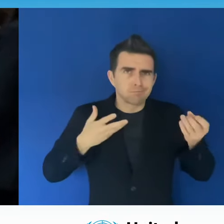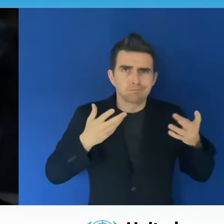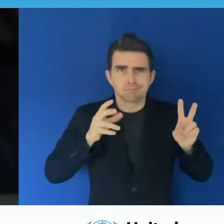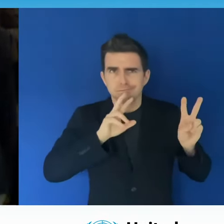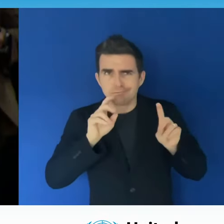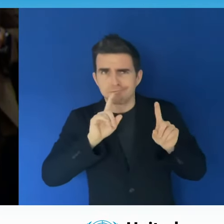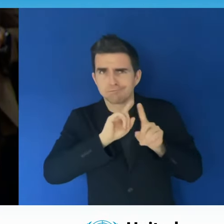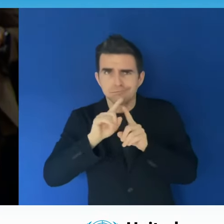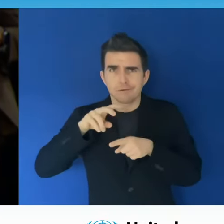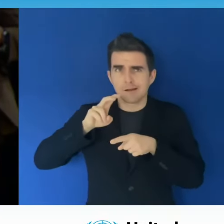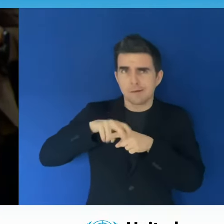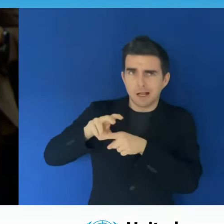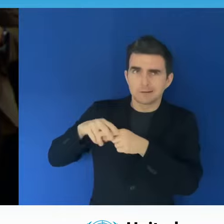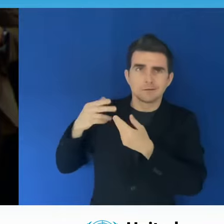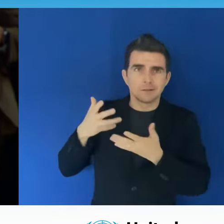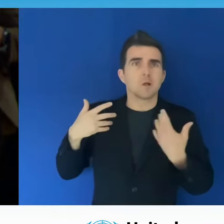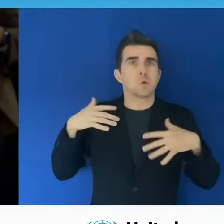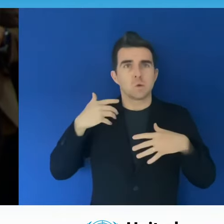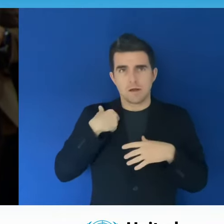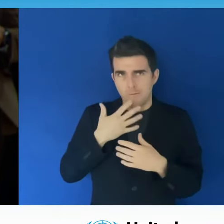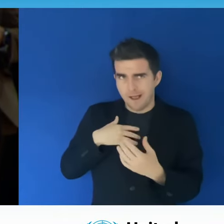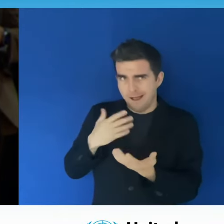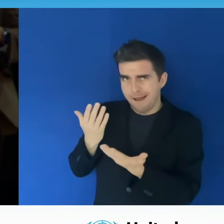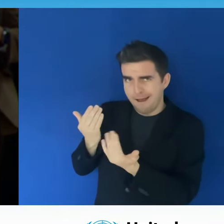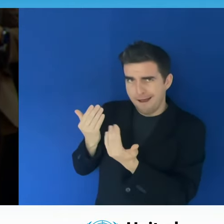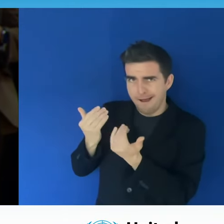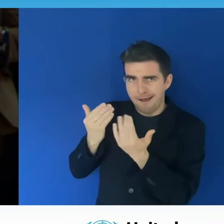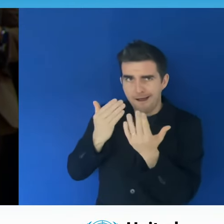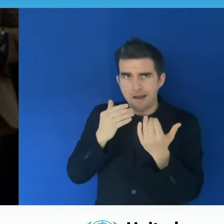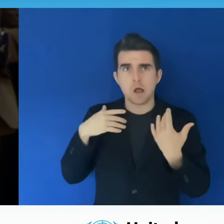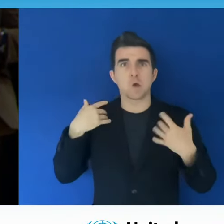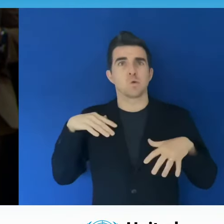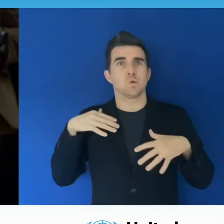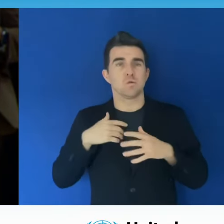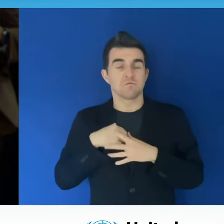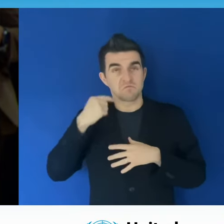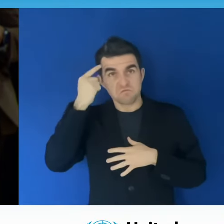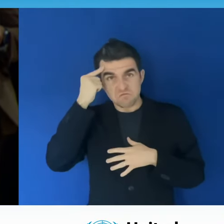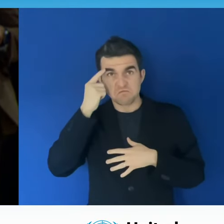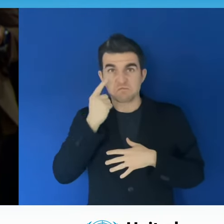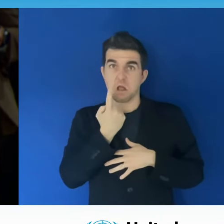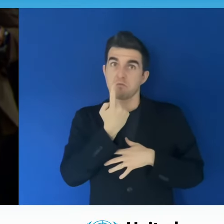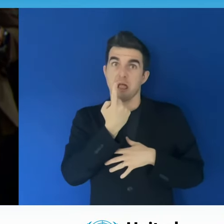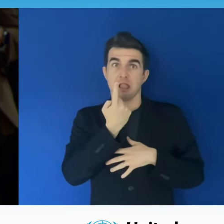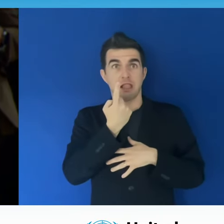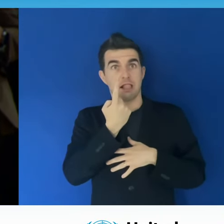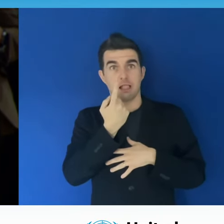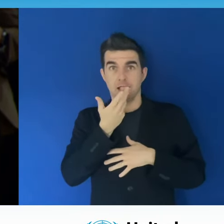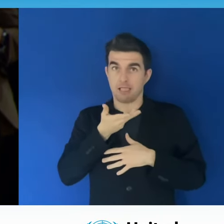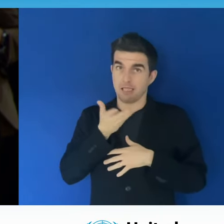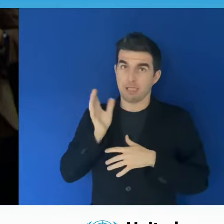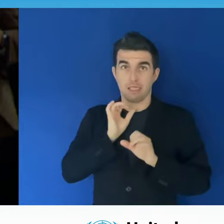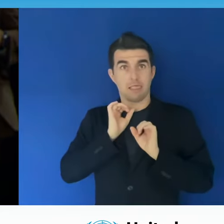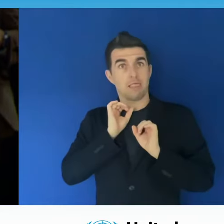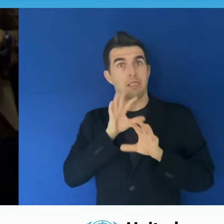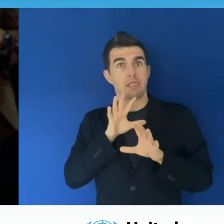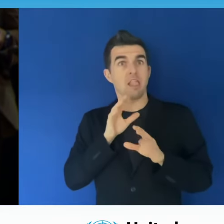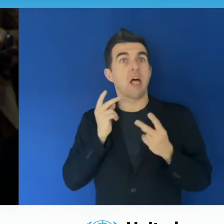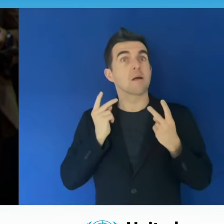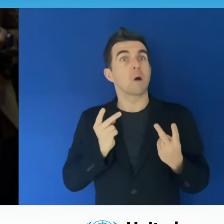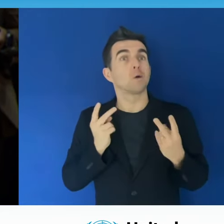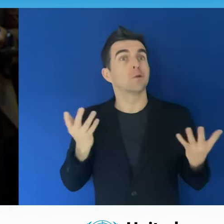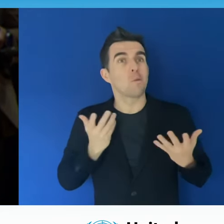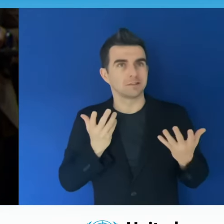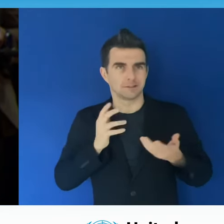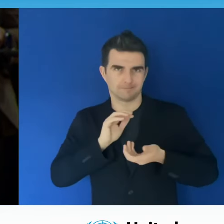like if there's one message from this panel, it's that collaboration is key, there's still hope, and we have to translate the